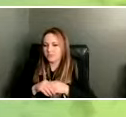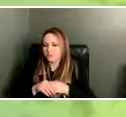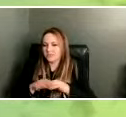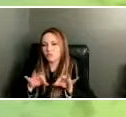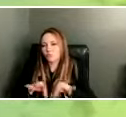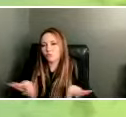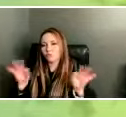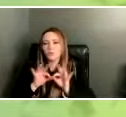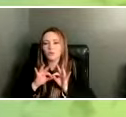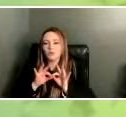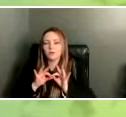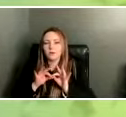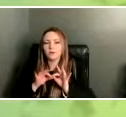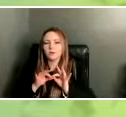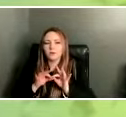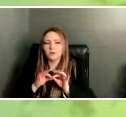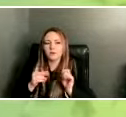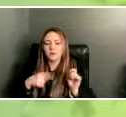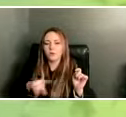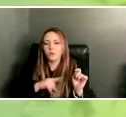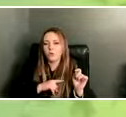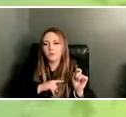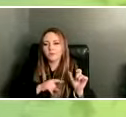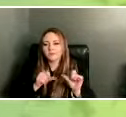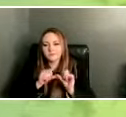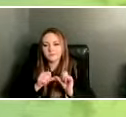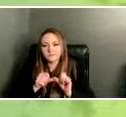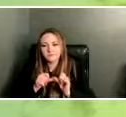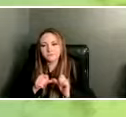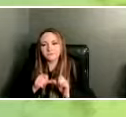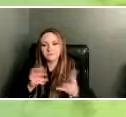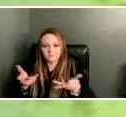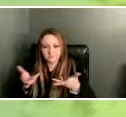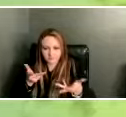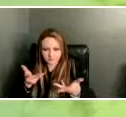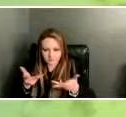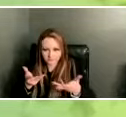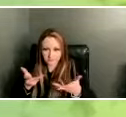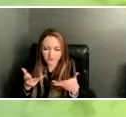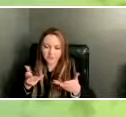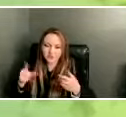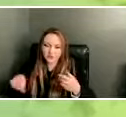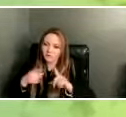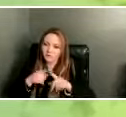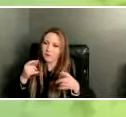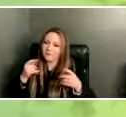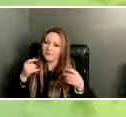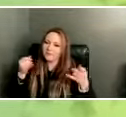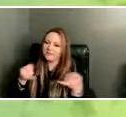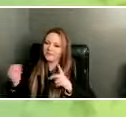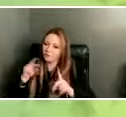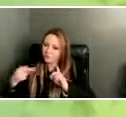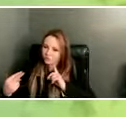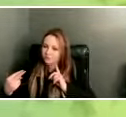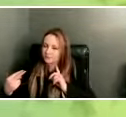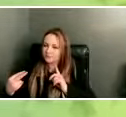important that we continue to engage those from the individual perspective